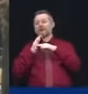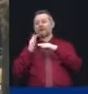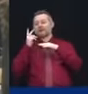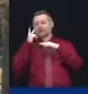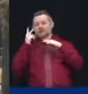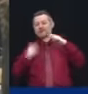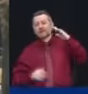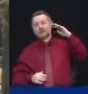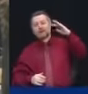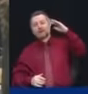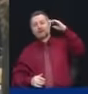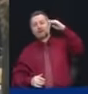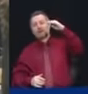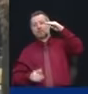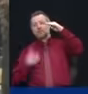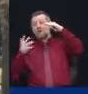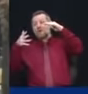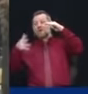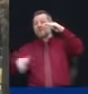that hesitant population.